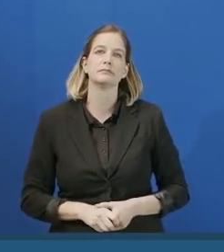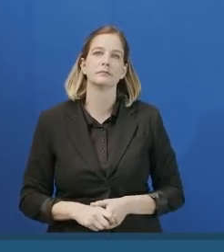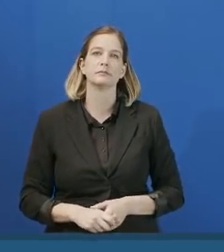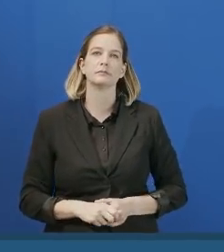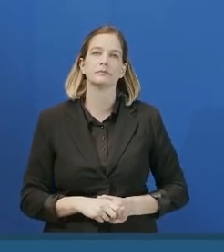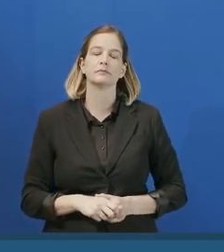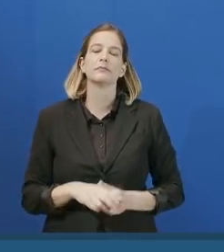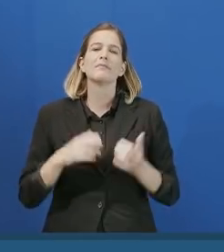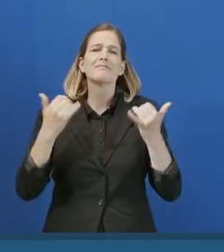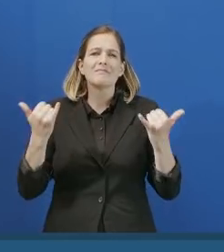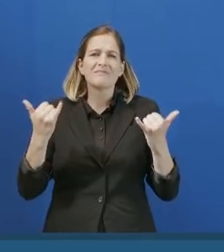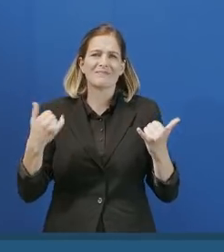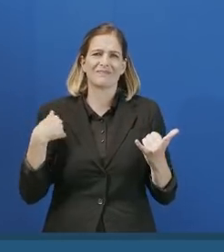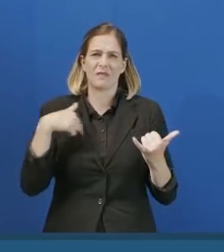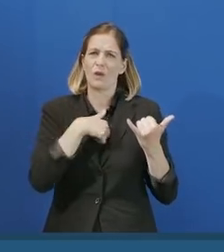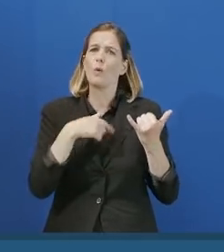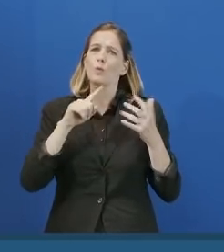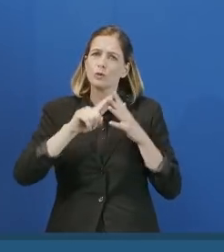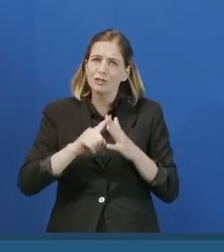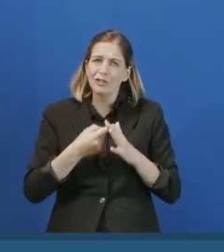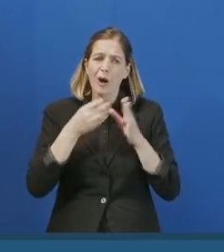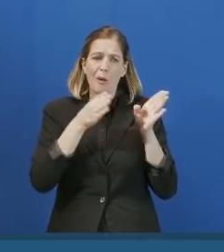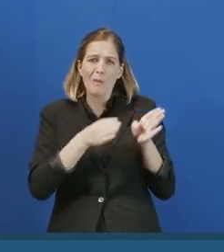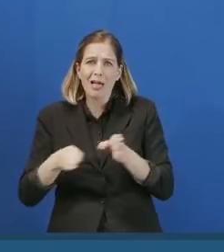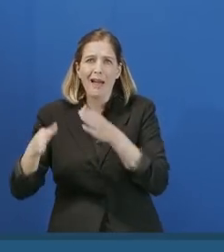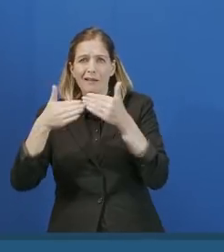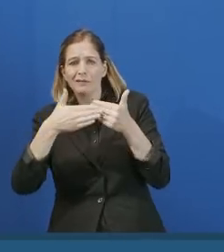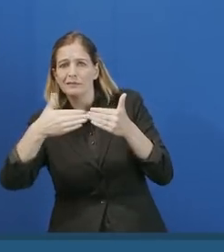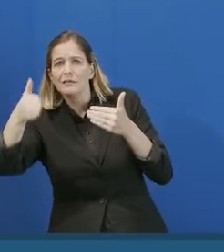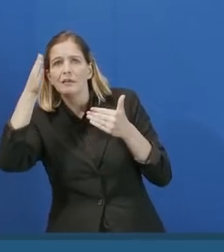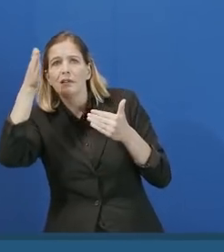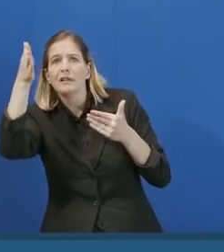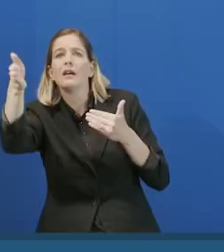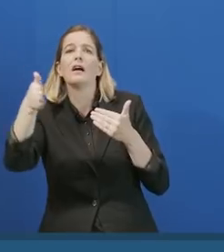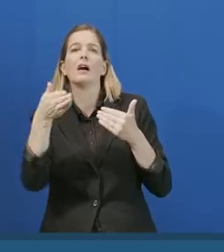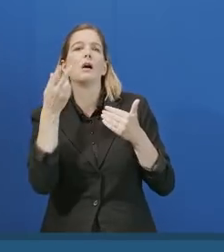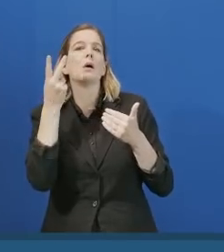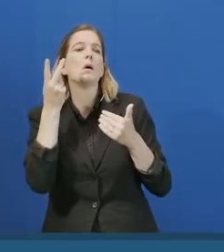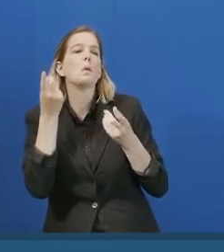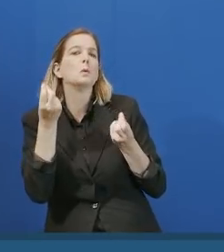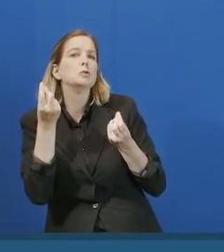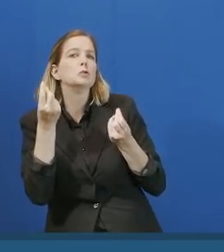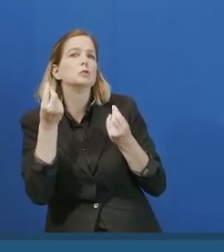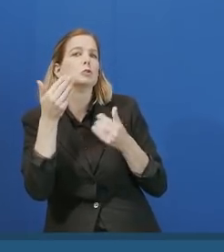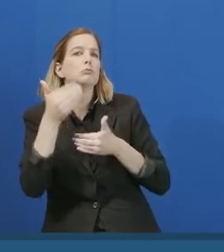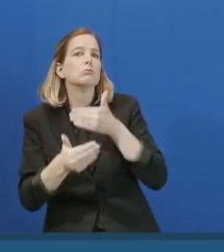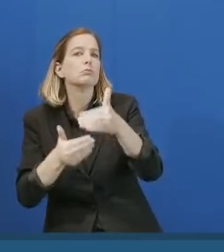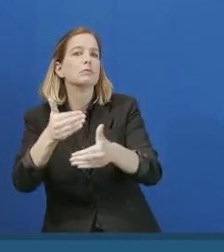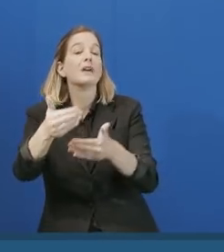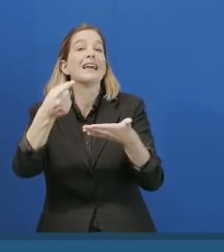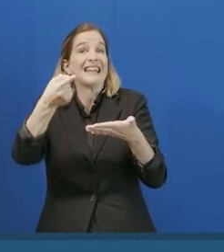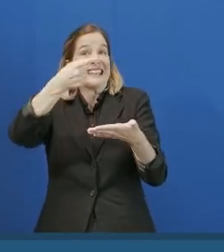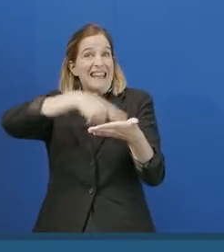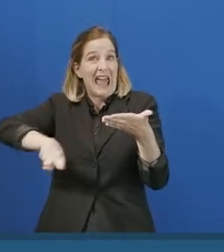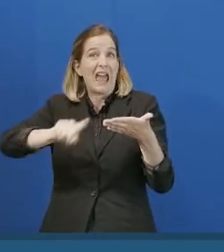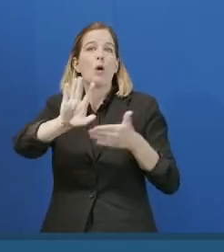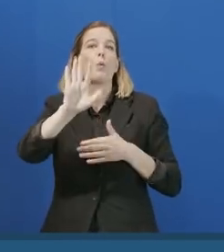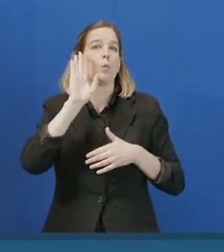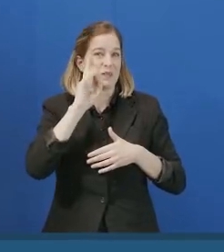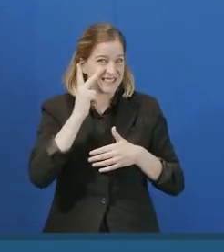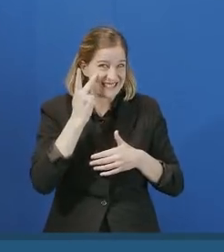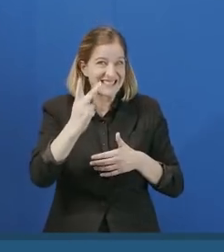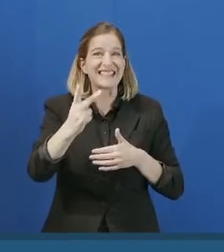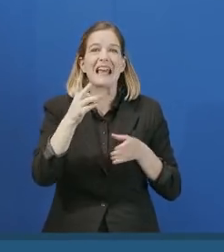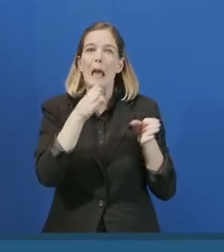want to do. Next week, you'll see a plan that's going to be released, informed and in cooperation with the